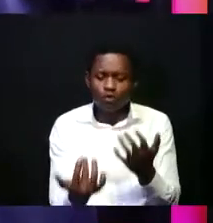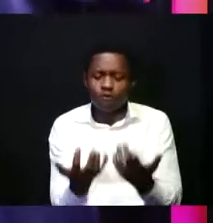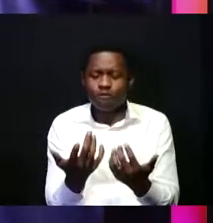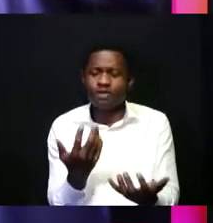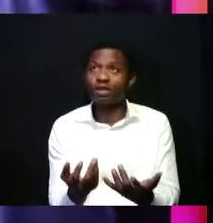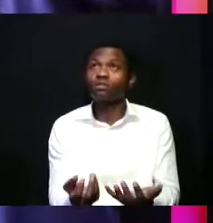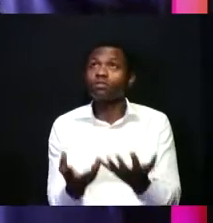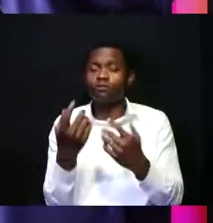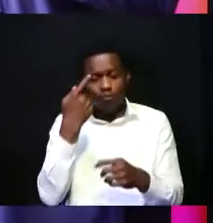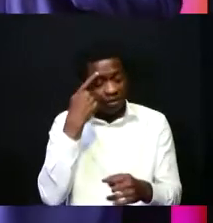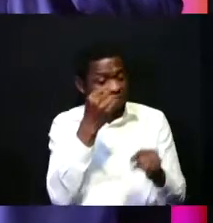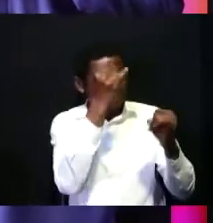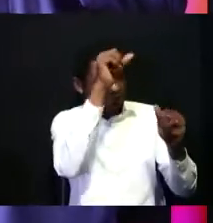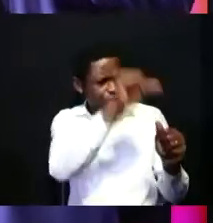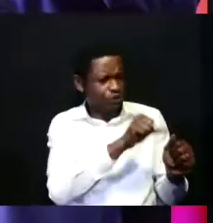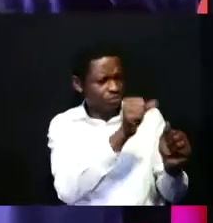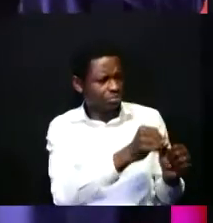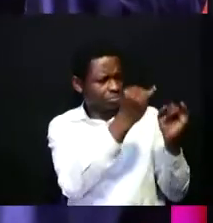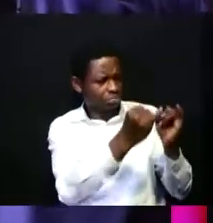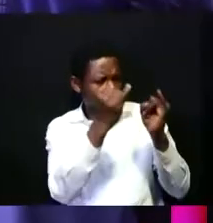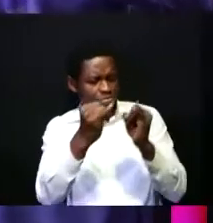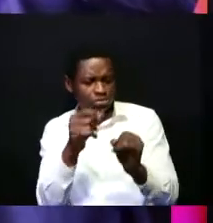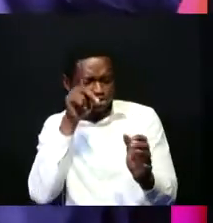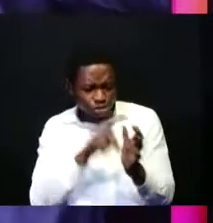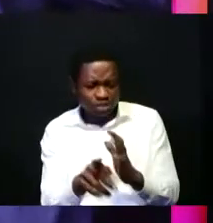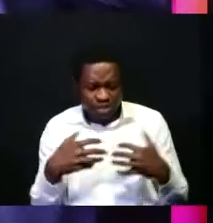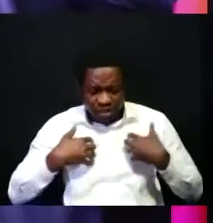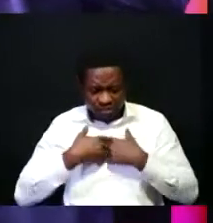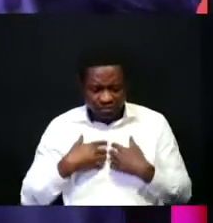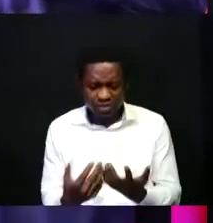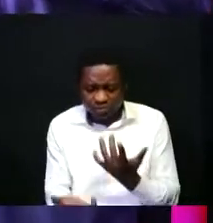offering for each of them. Now,